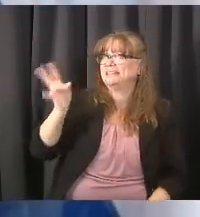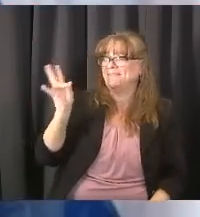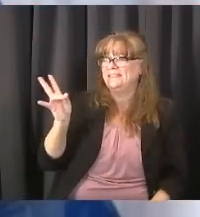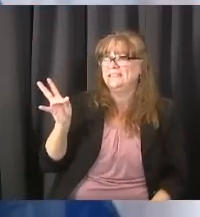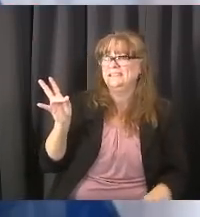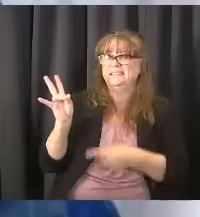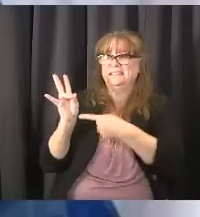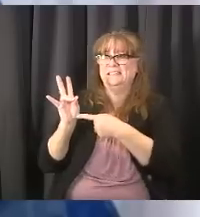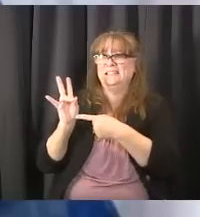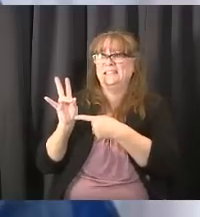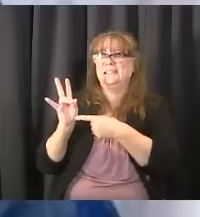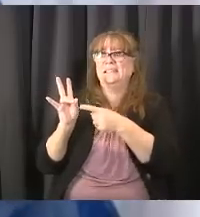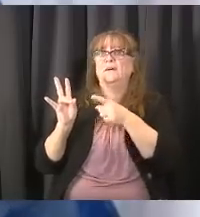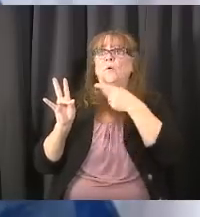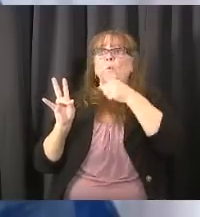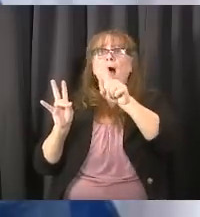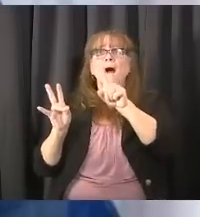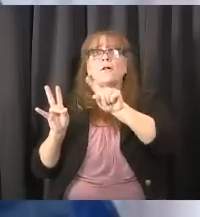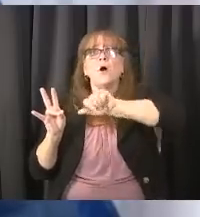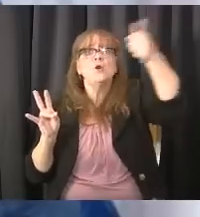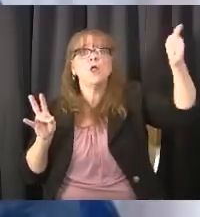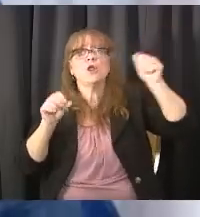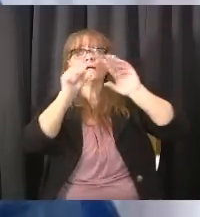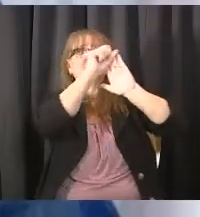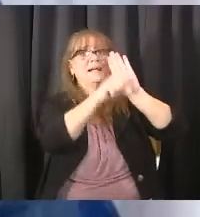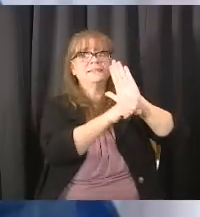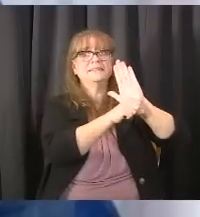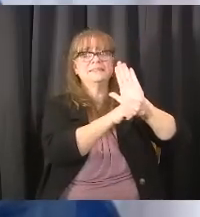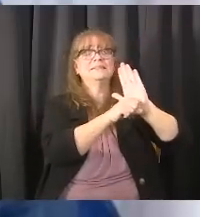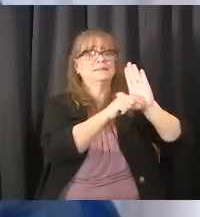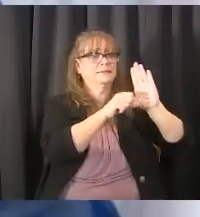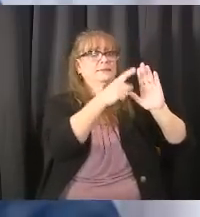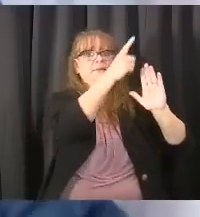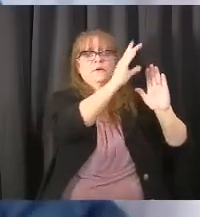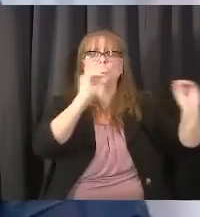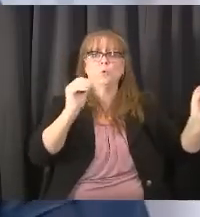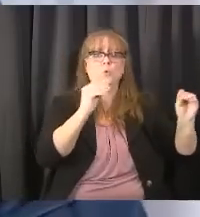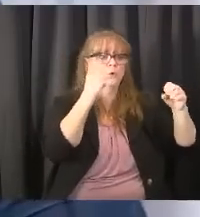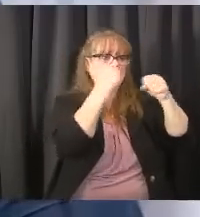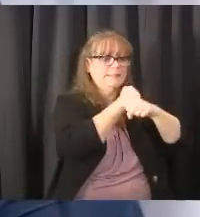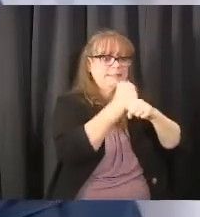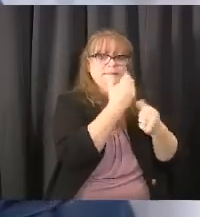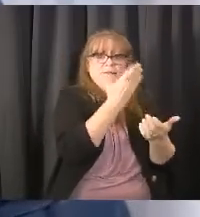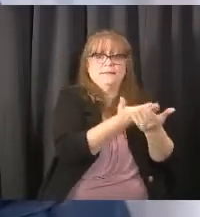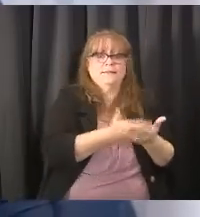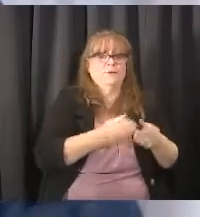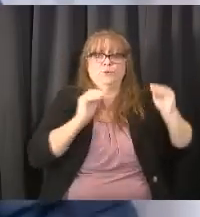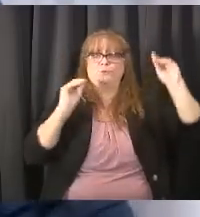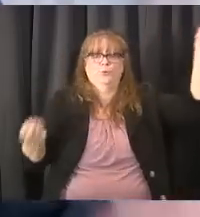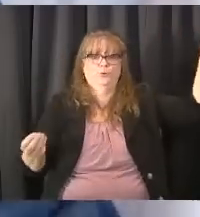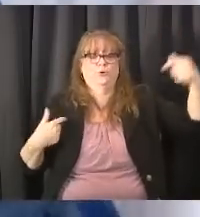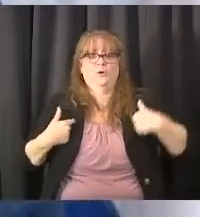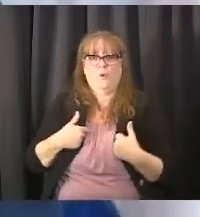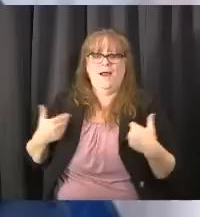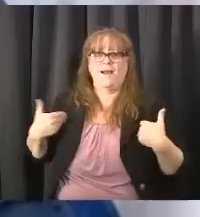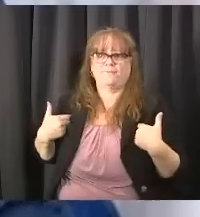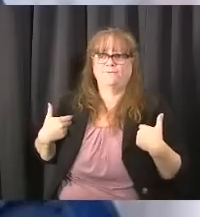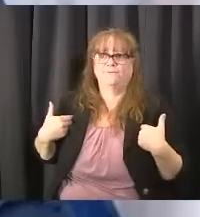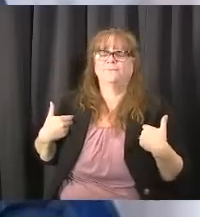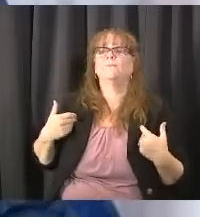not have that. First of all, we do want to prioritize those who are most vulnerable. And there is a difference between a 60-year-old, a